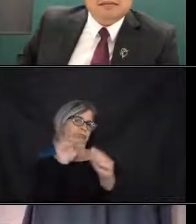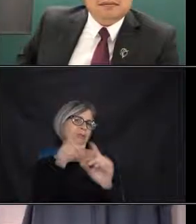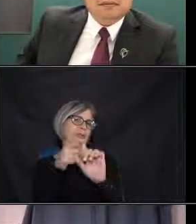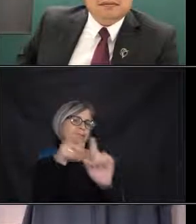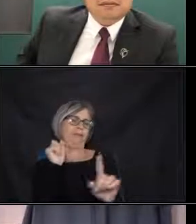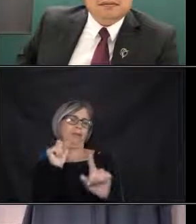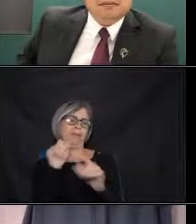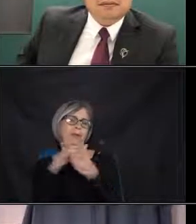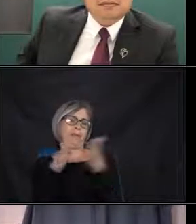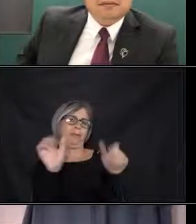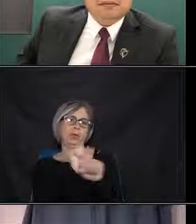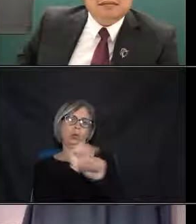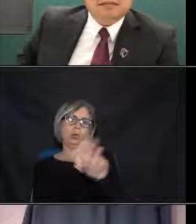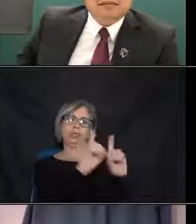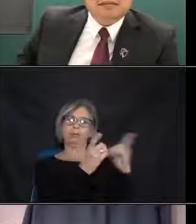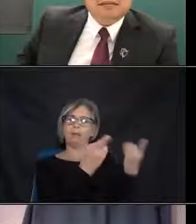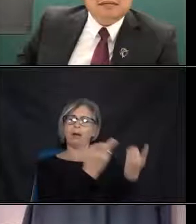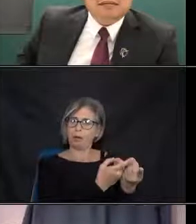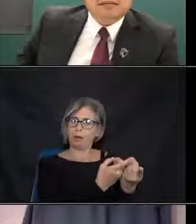our Public Works Department,